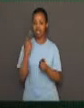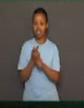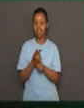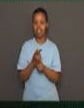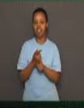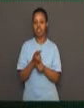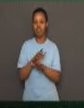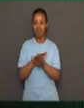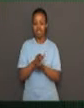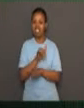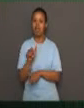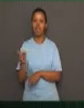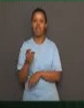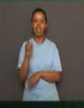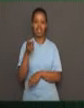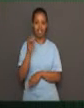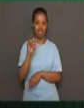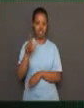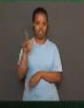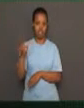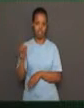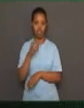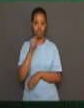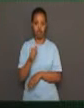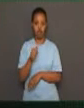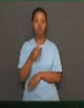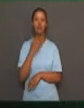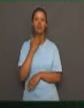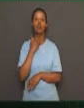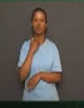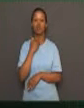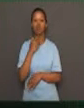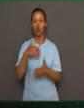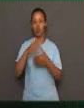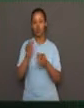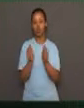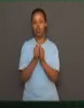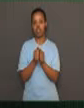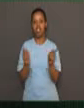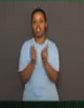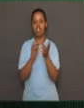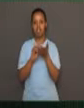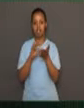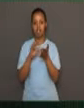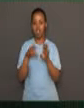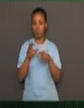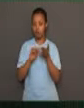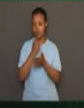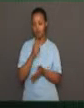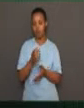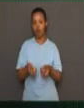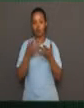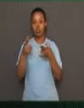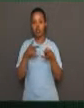gills. Rather, they connect the throat to the outside. And in many